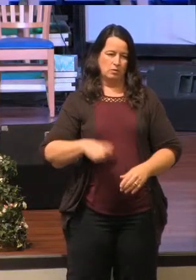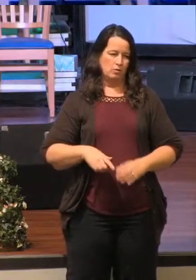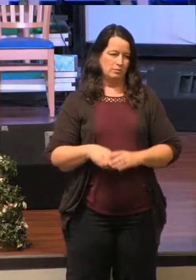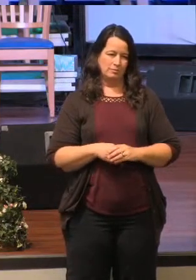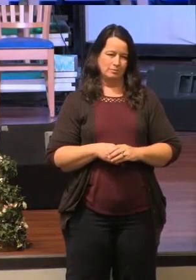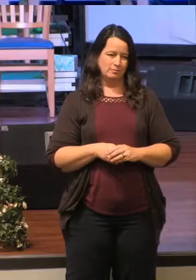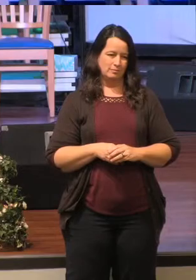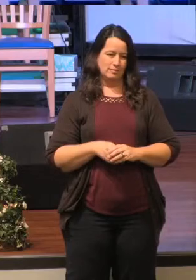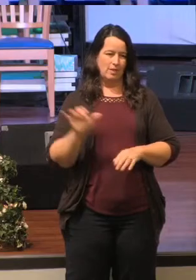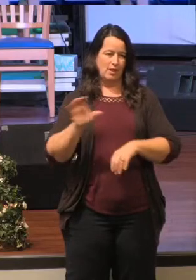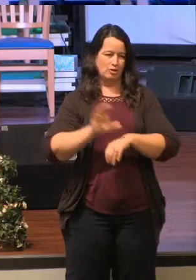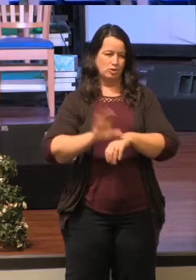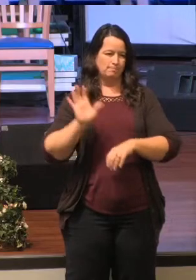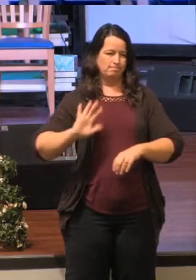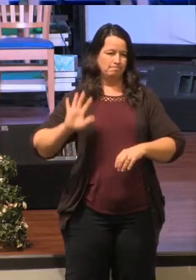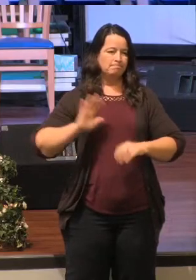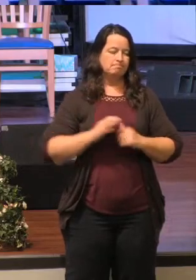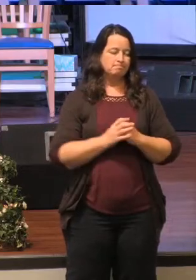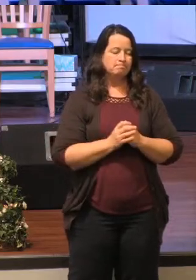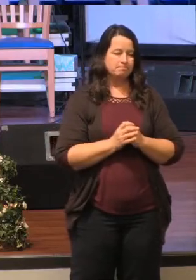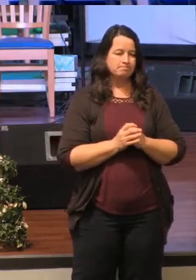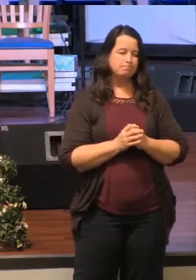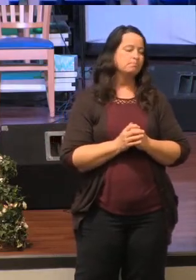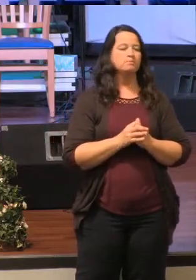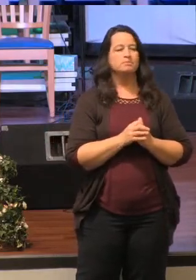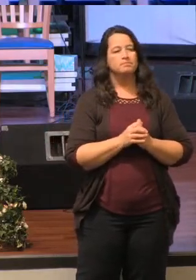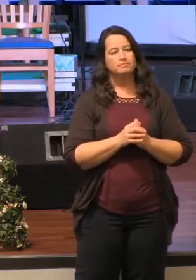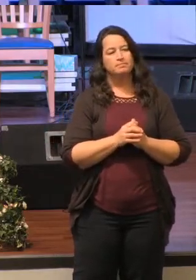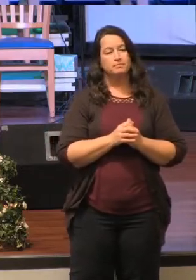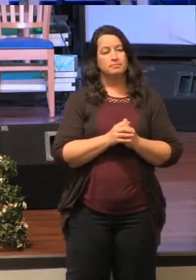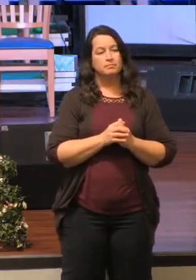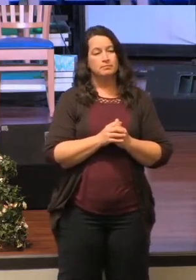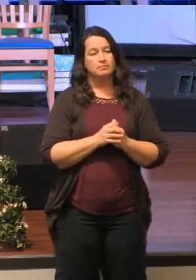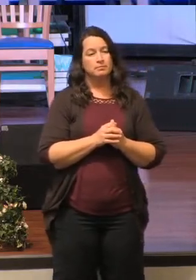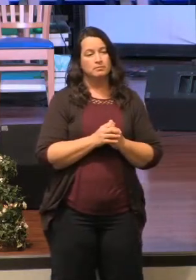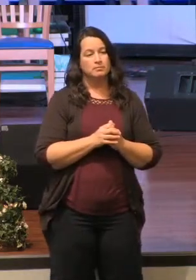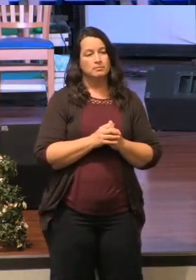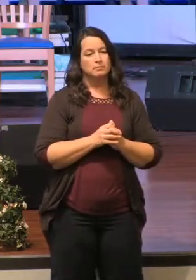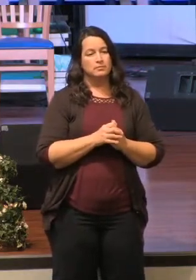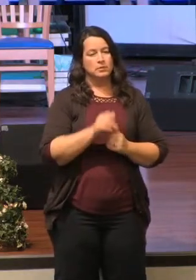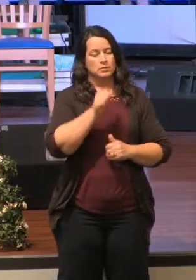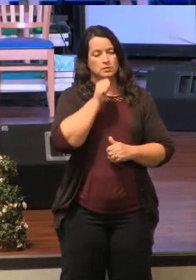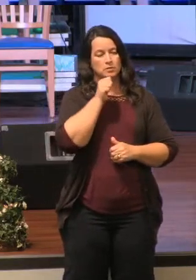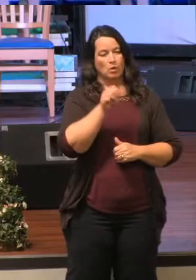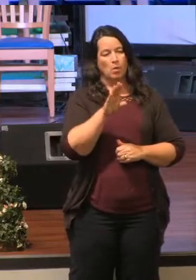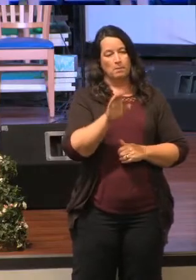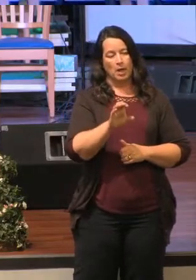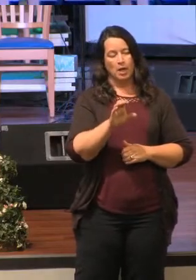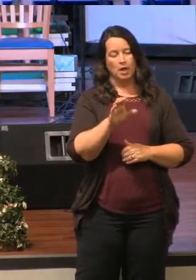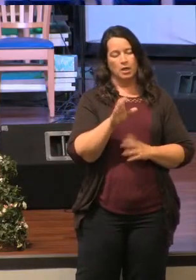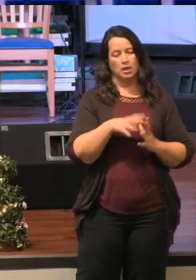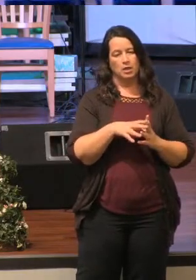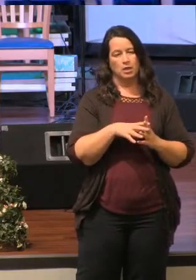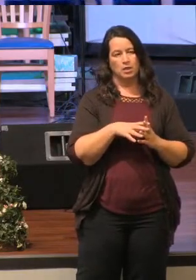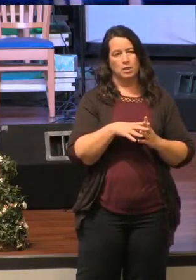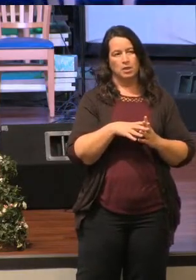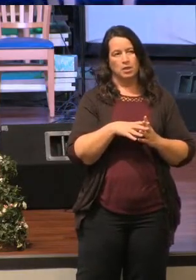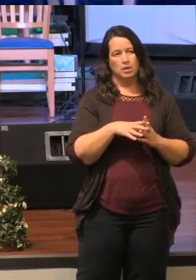unequally yoked. We always think that reminds us, you know, it talks about marriage. It does talk about marriage, but it talks about a whole lot more. Do not